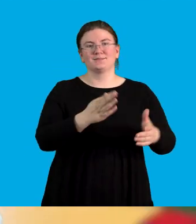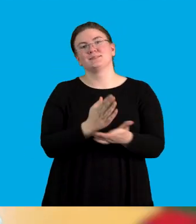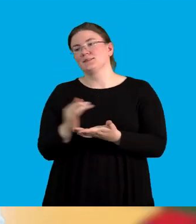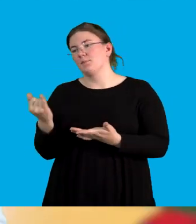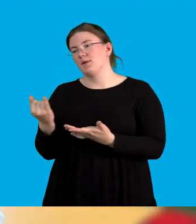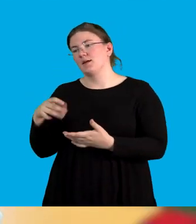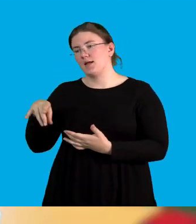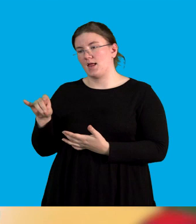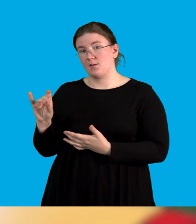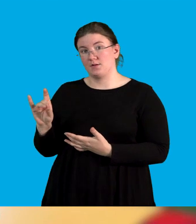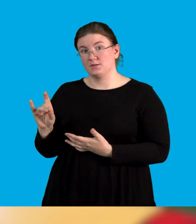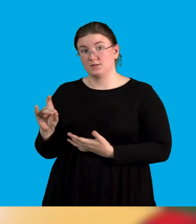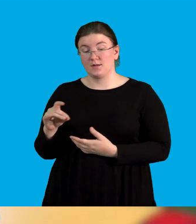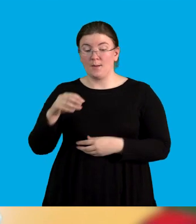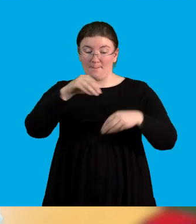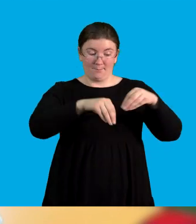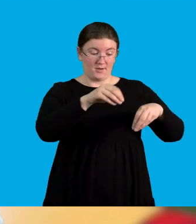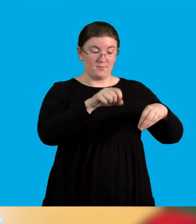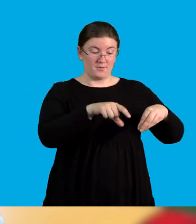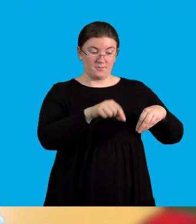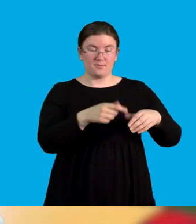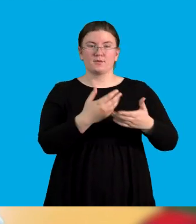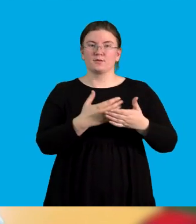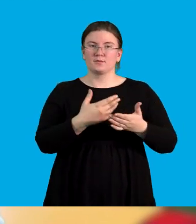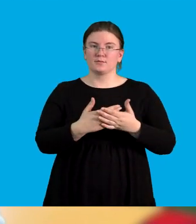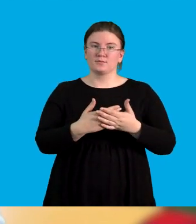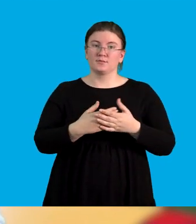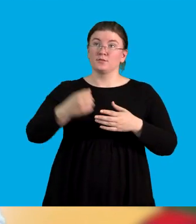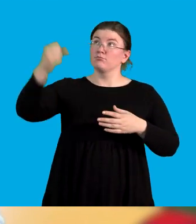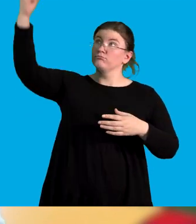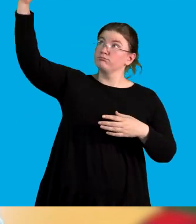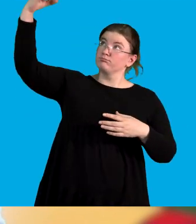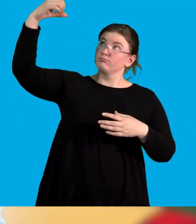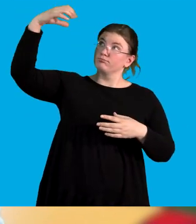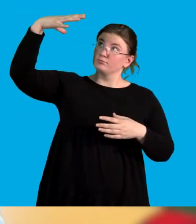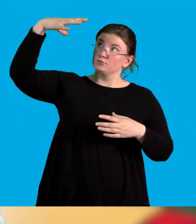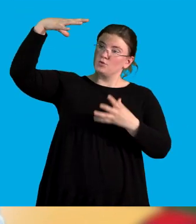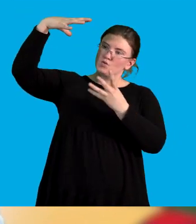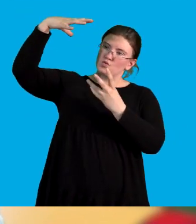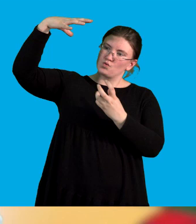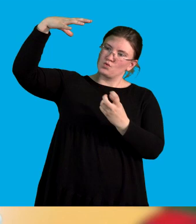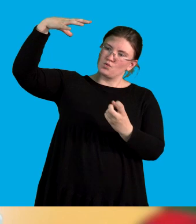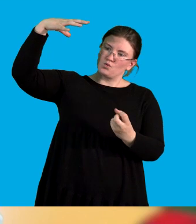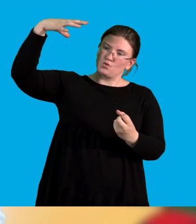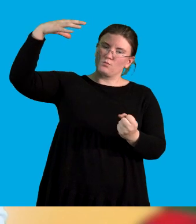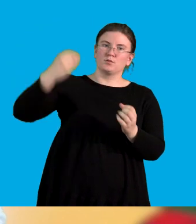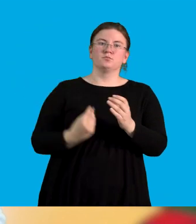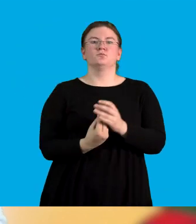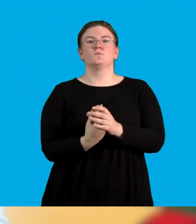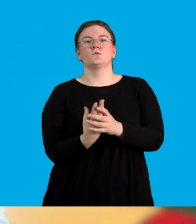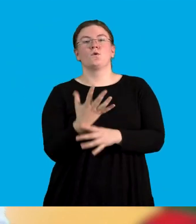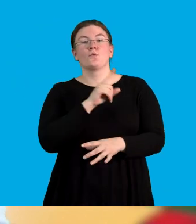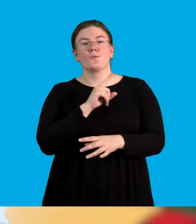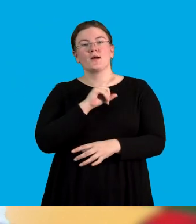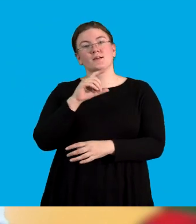animal-like fungi. The plant-like fungi is able to photosynthesize because it contains chlorophyll. And